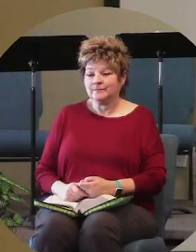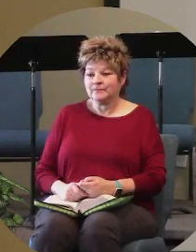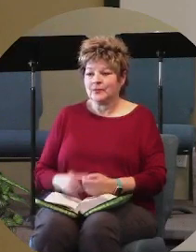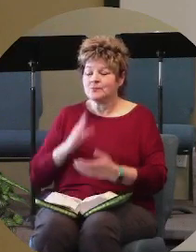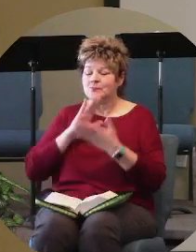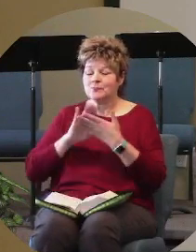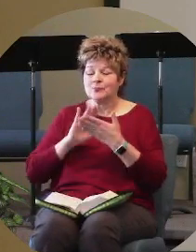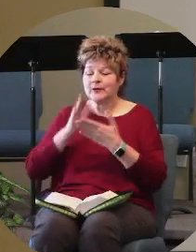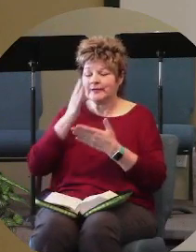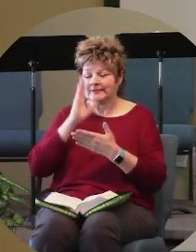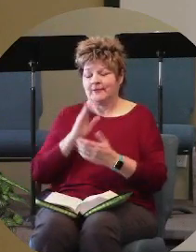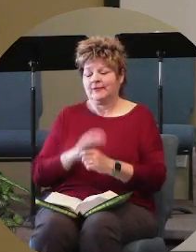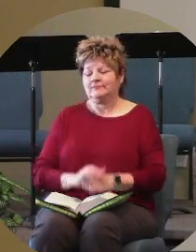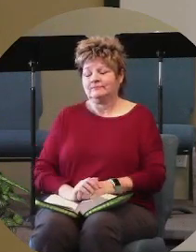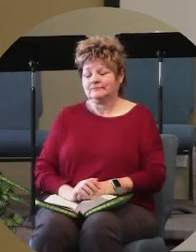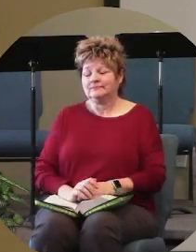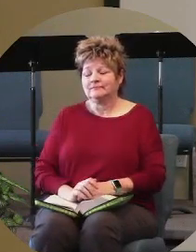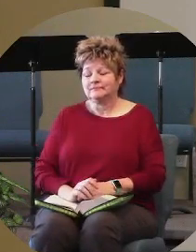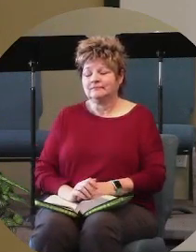Praise God.